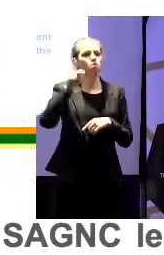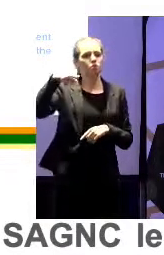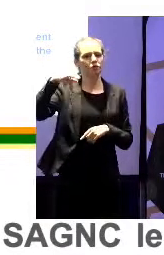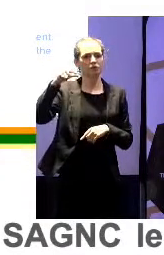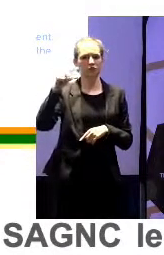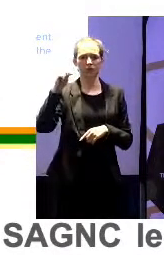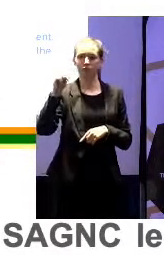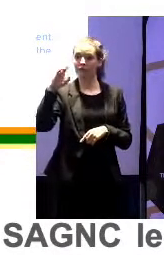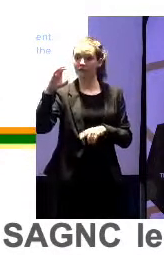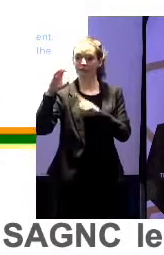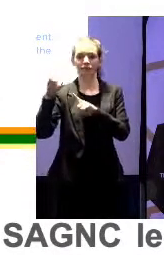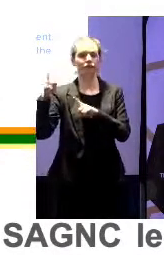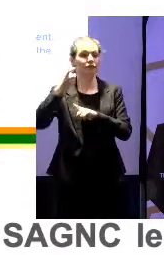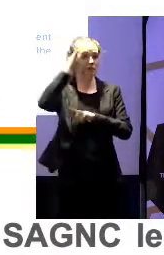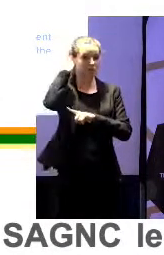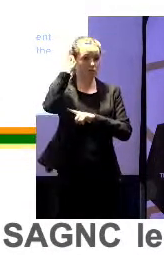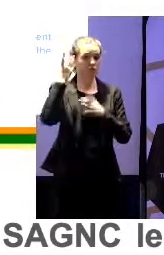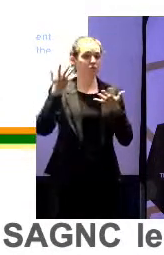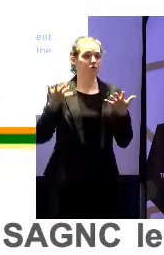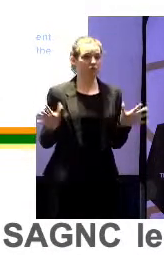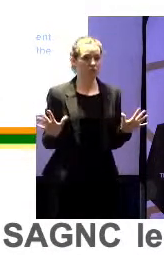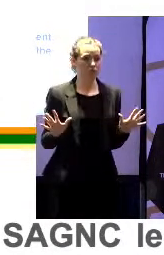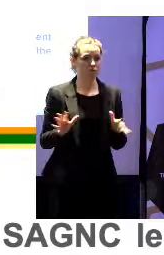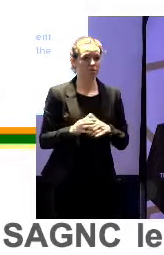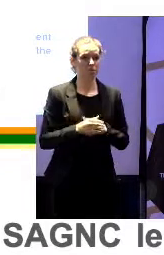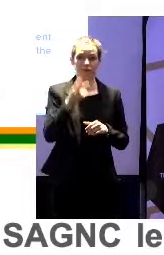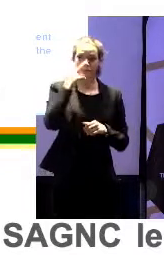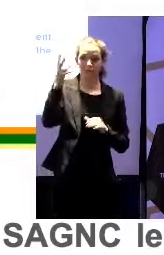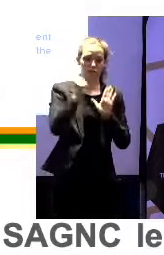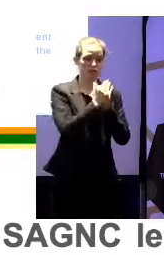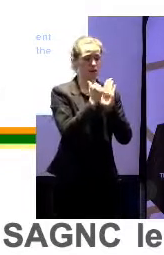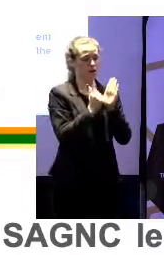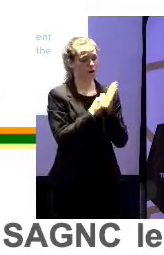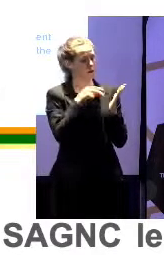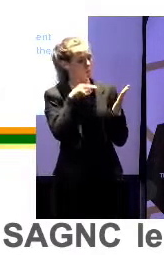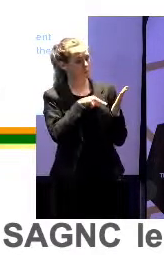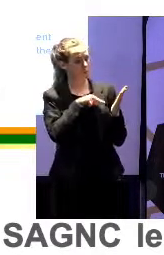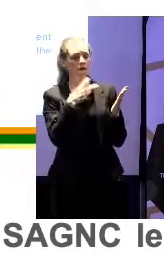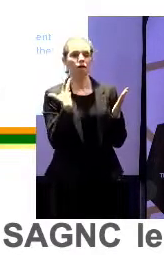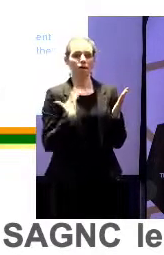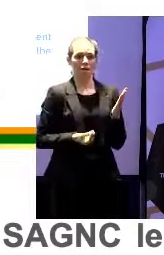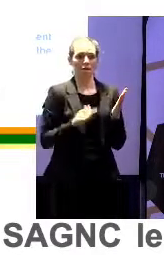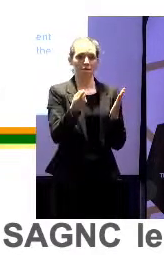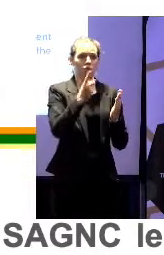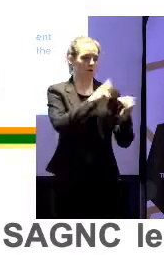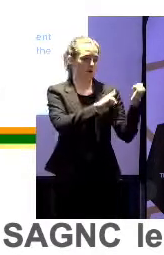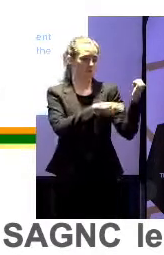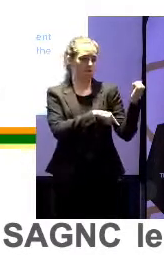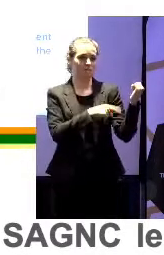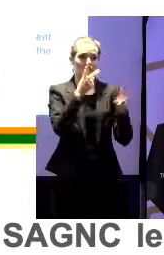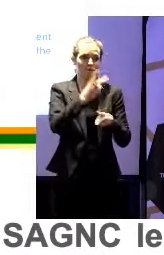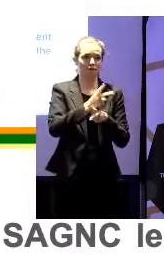PGNC Secretariat, and I believe I saw on the agenda they will be capacitated again today